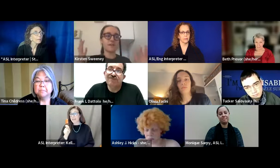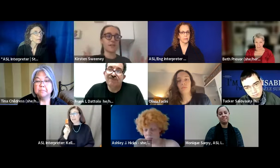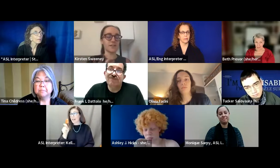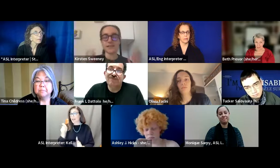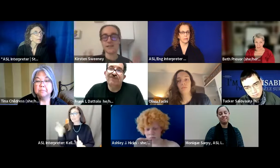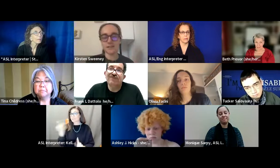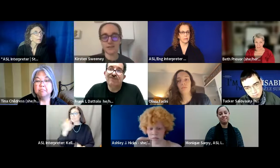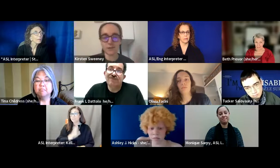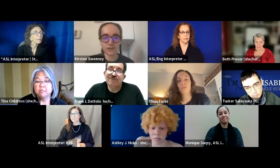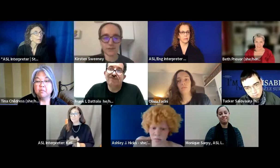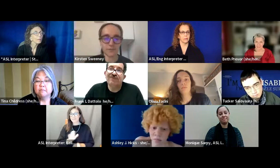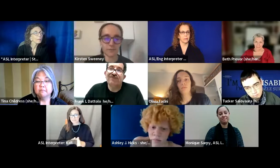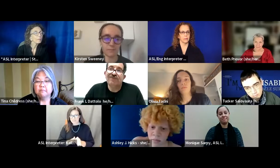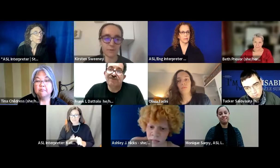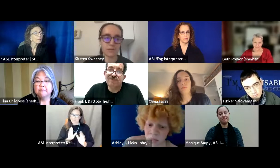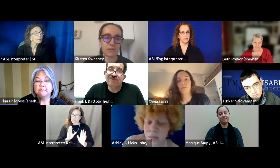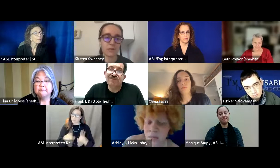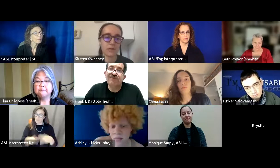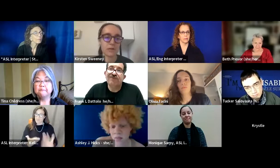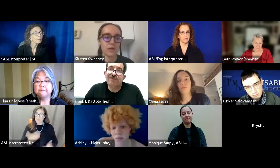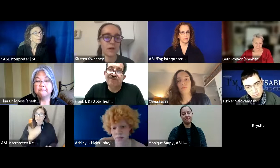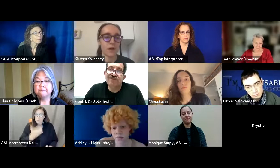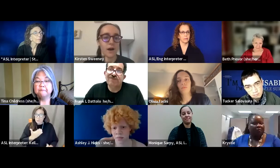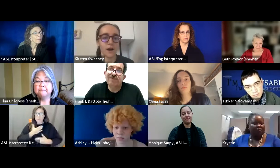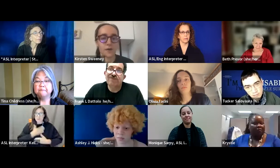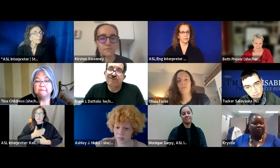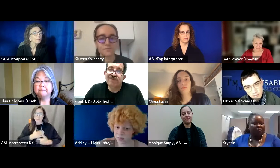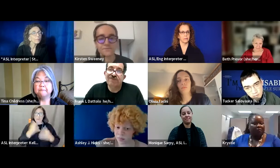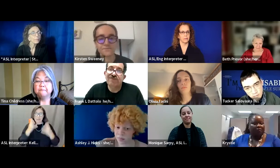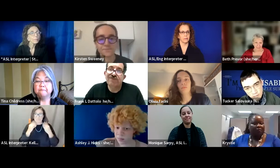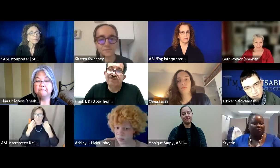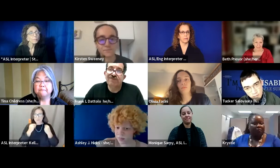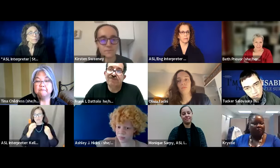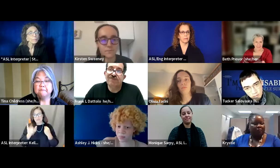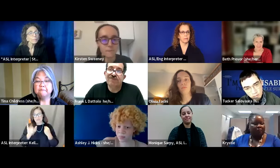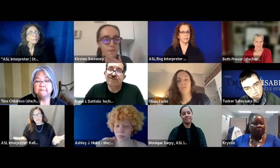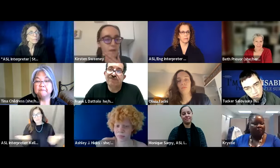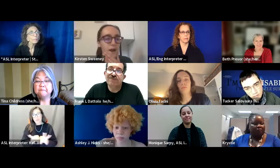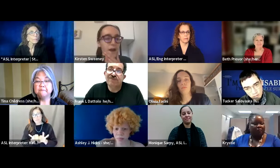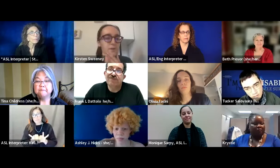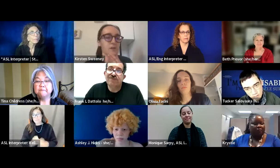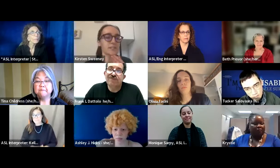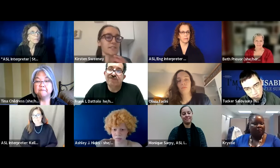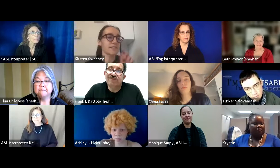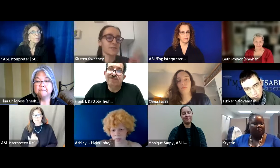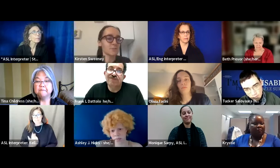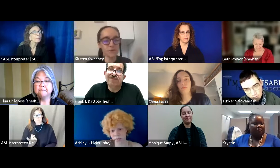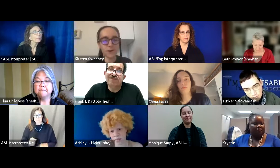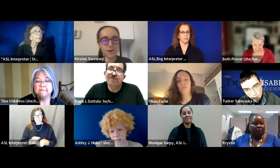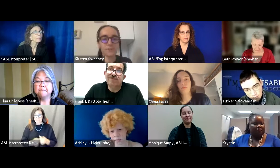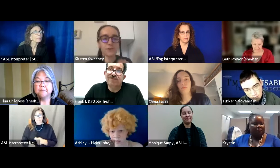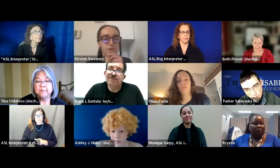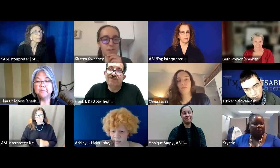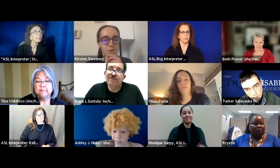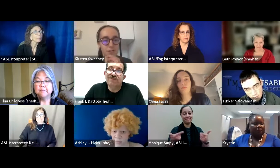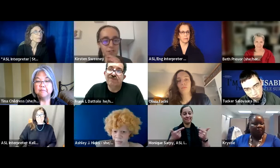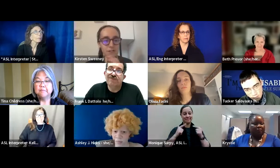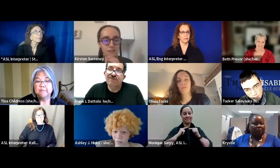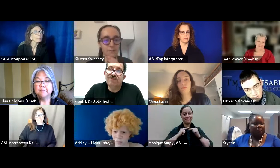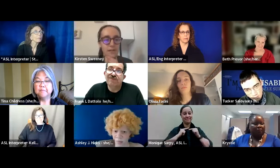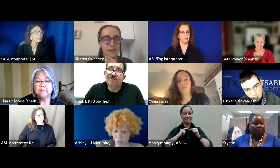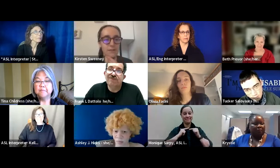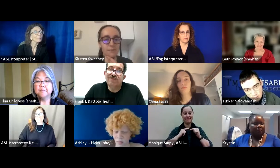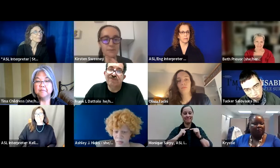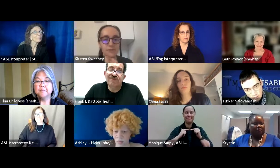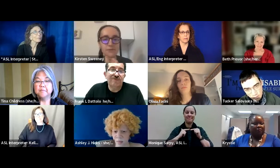create an exciting experience for people. I'm curious, this isn't one of our pre-written